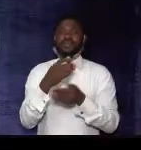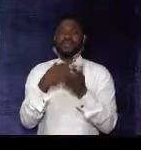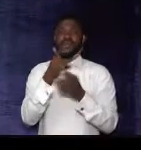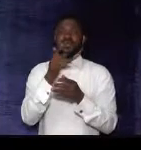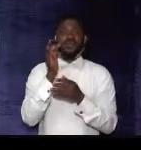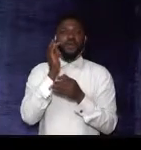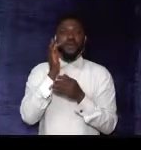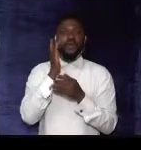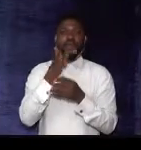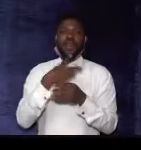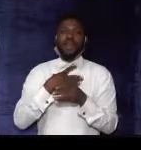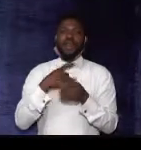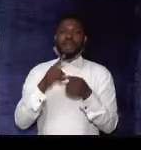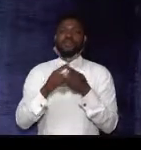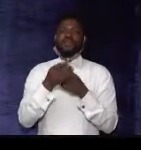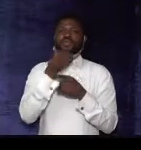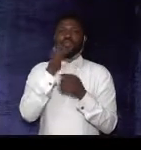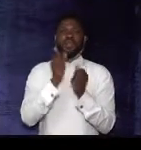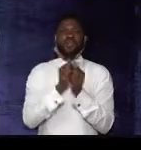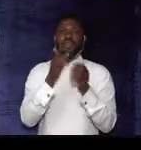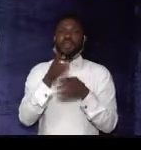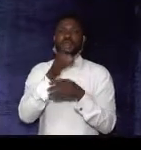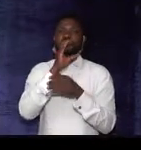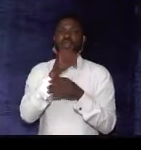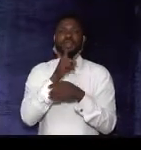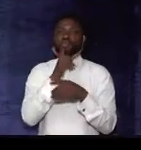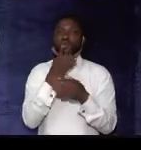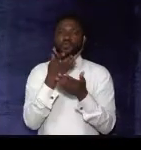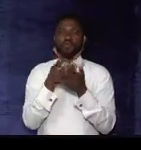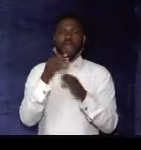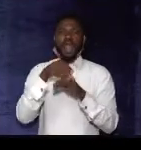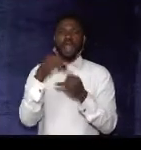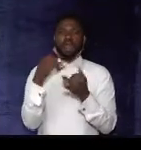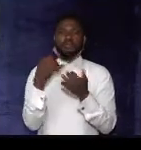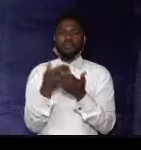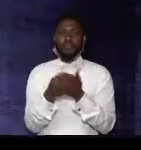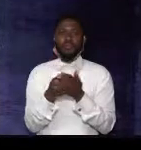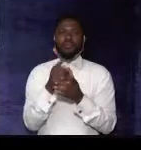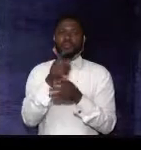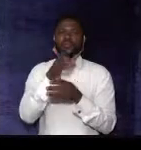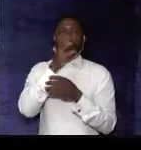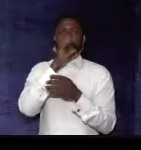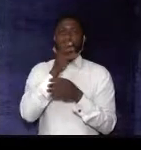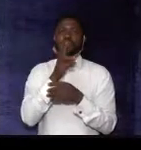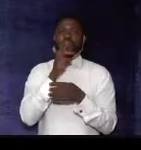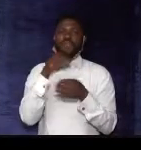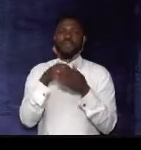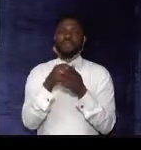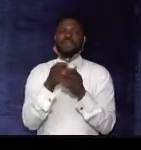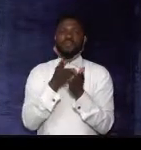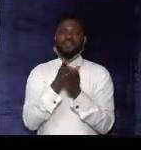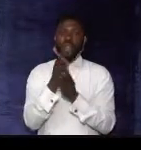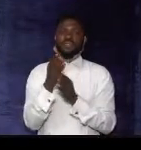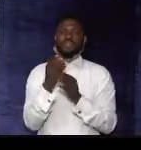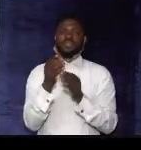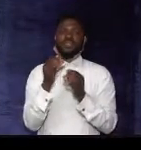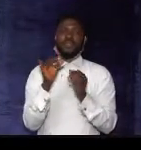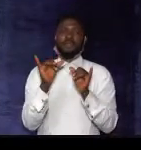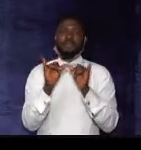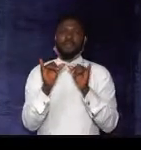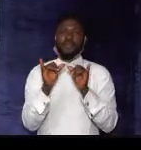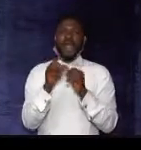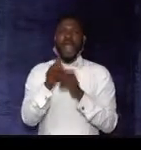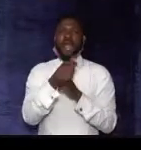I know some of you will like eating without drinking, so it's not good at all. So you drink water in the right